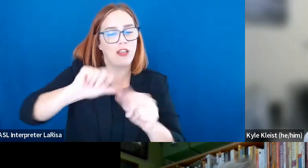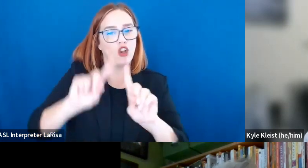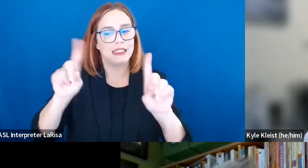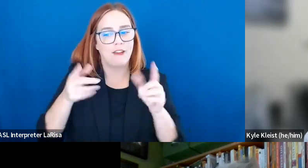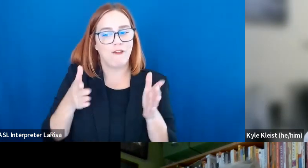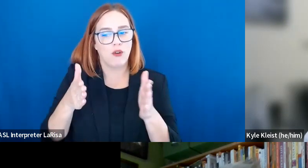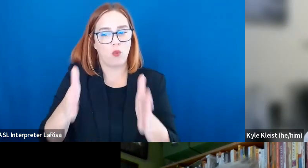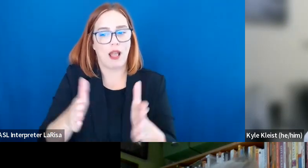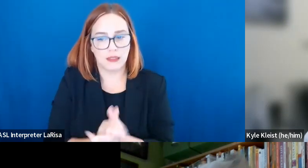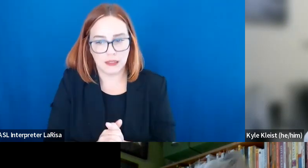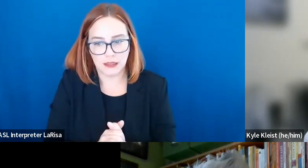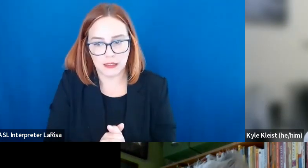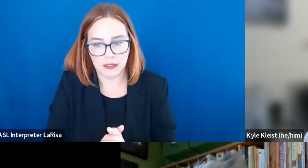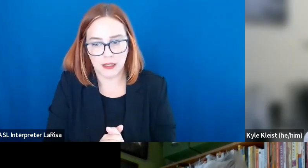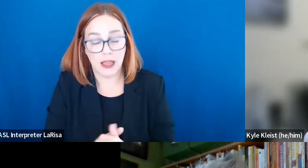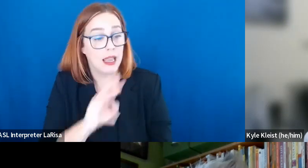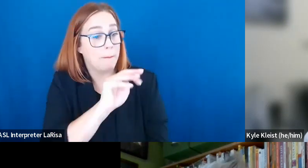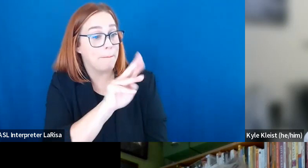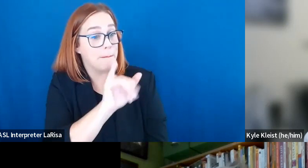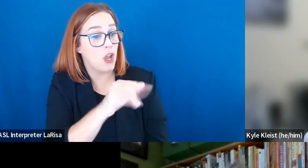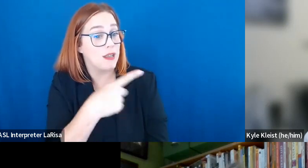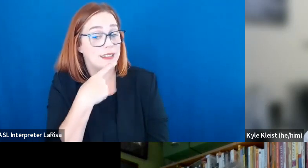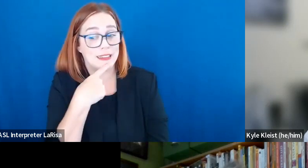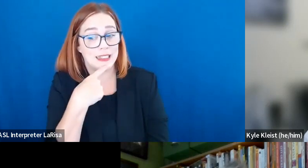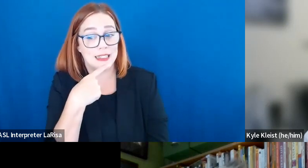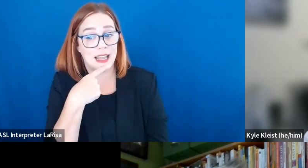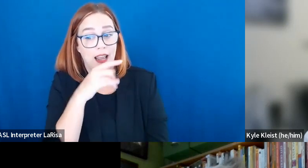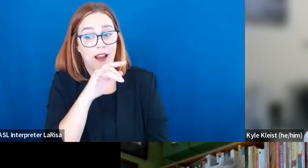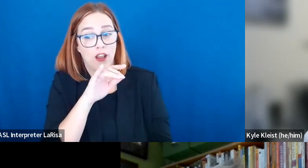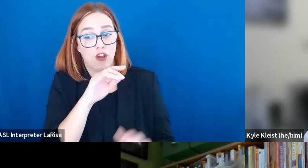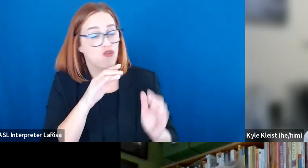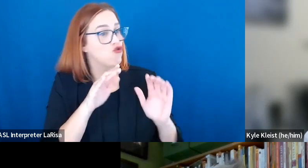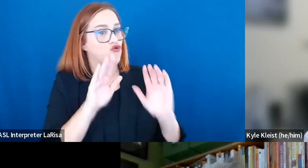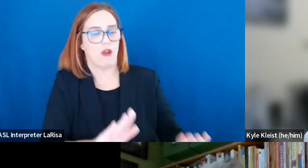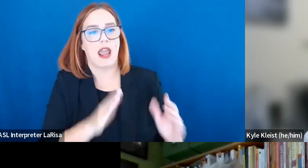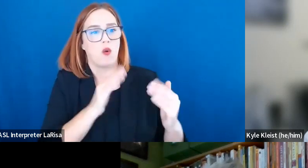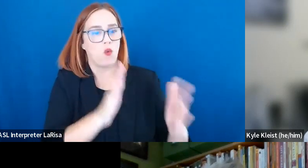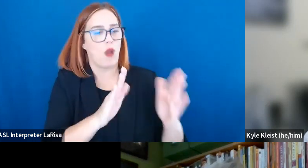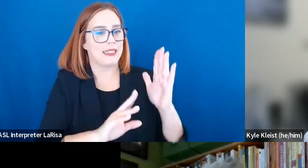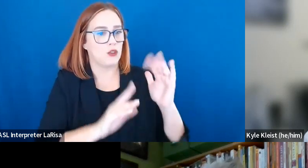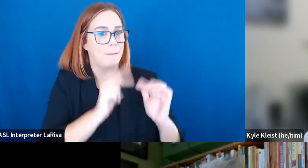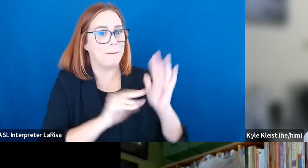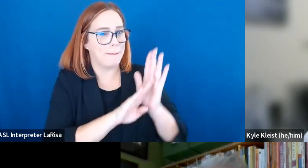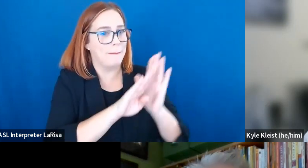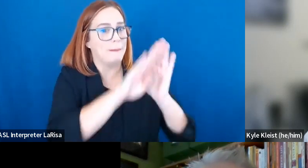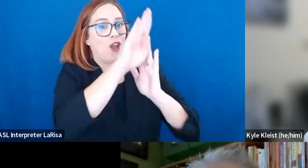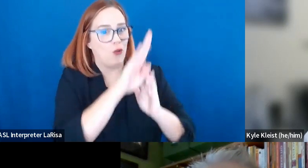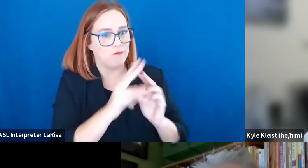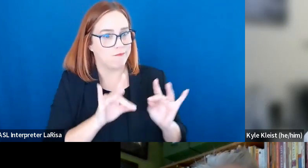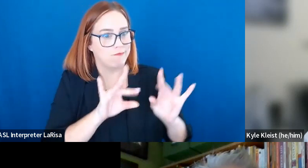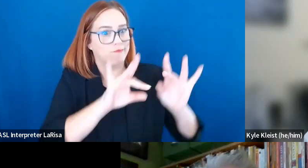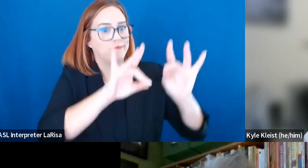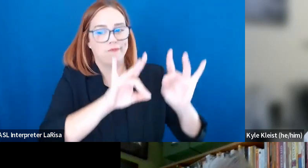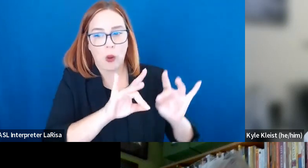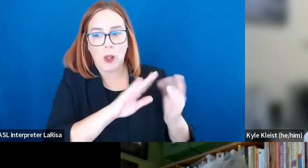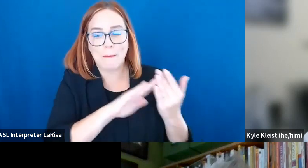And that's it for the chat. I have no questions right now or no hands up. Oh, take a quite slight breather, Arius. Thank you for